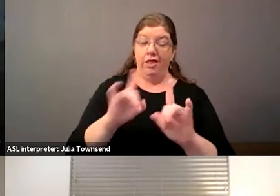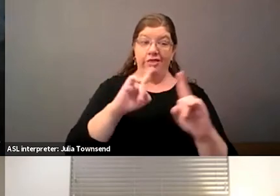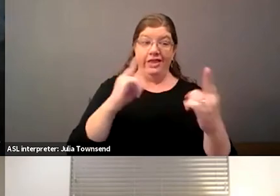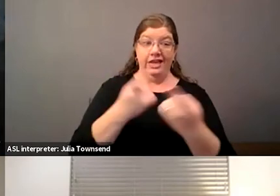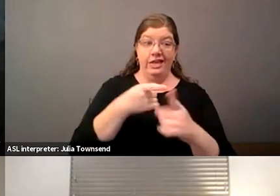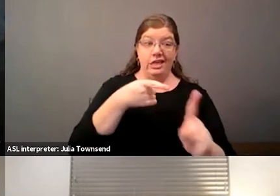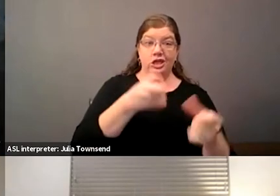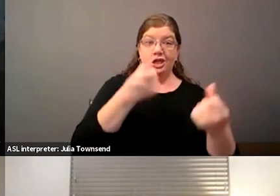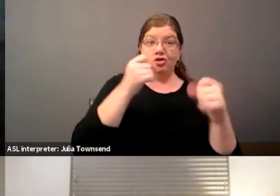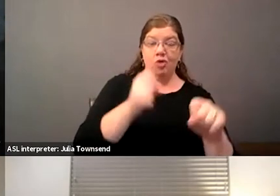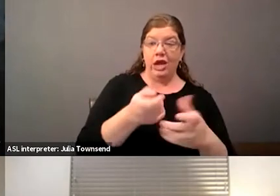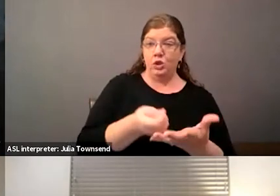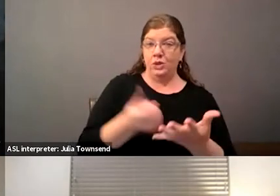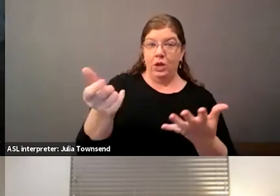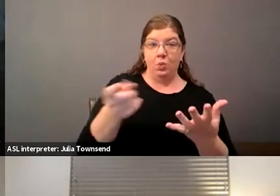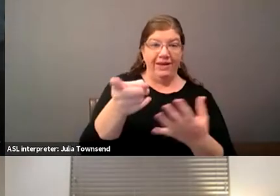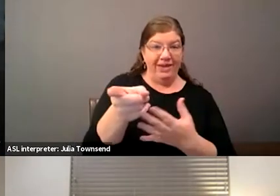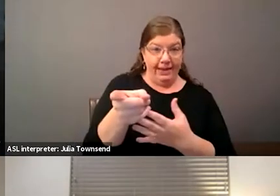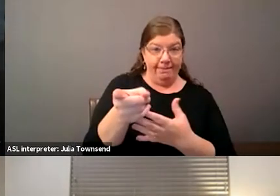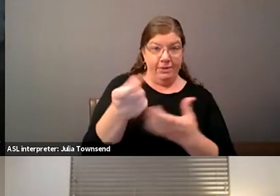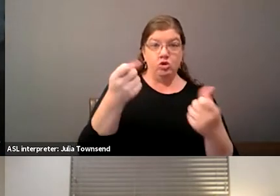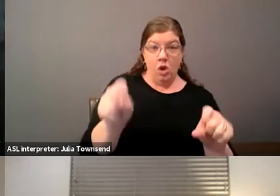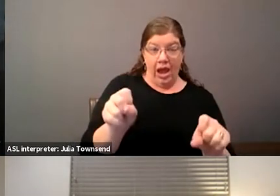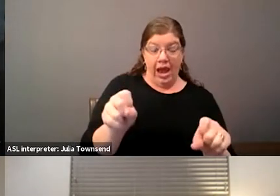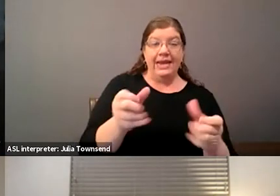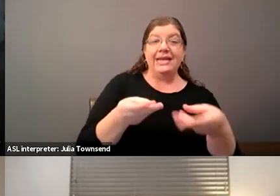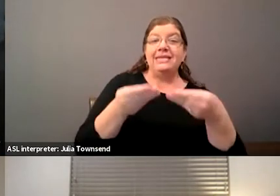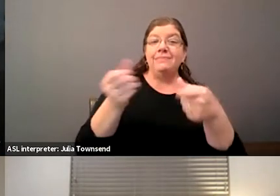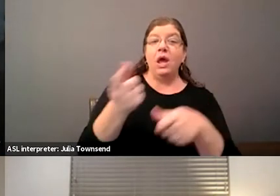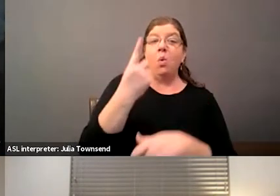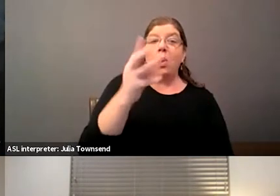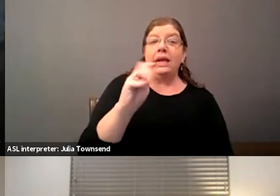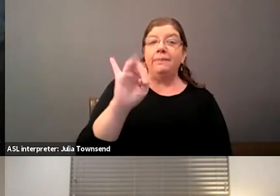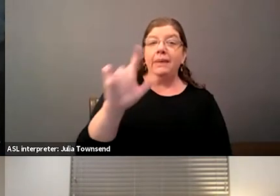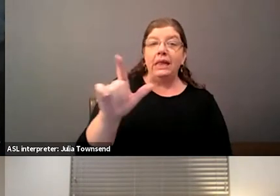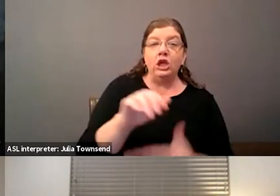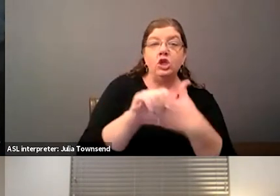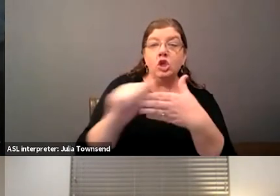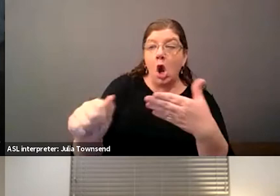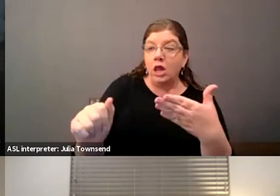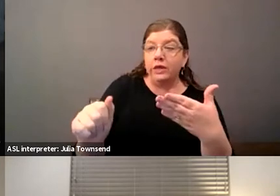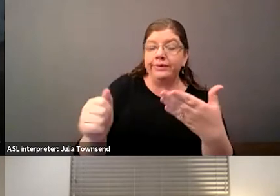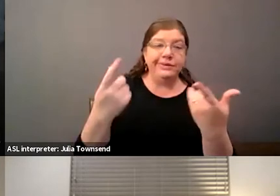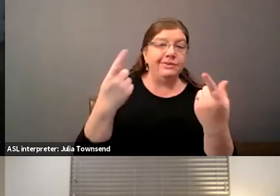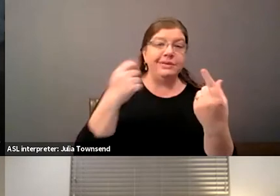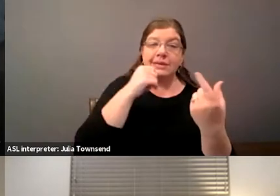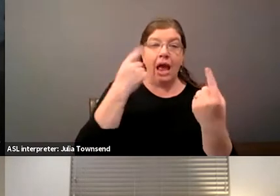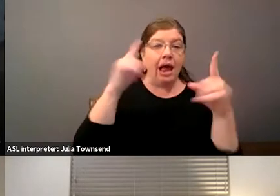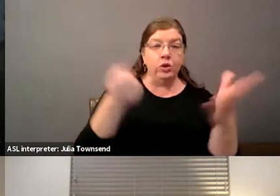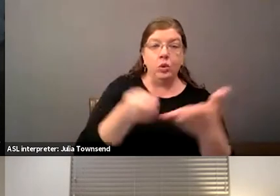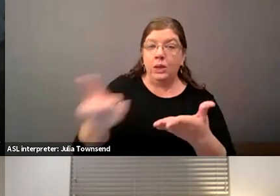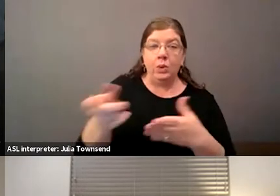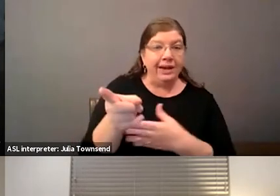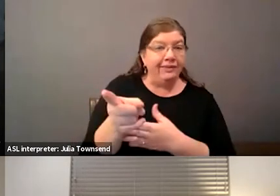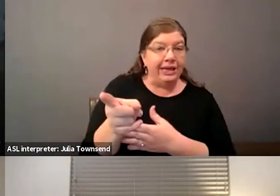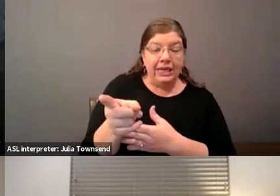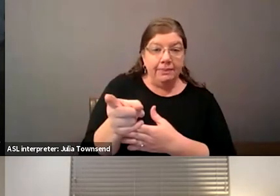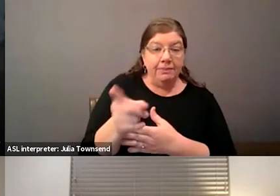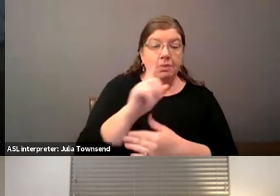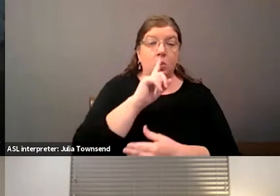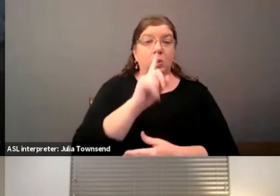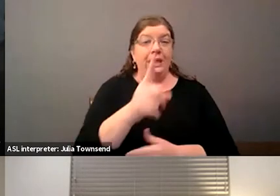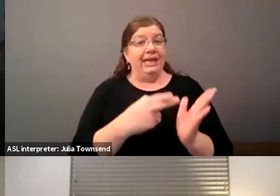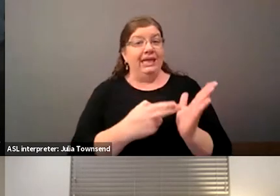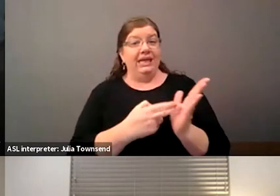tried to get rid of him and spent a million dollars and they were unsuccessful but really